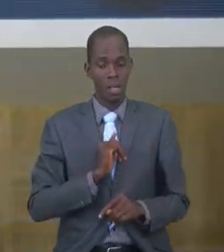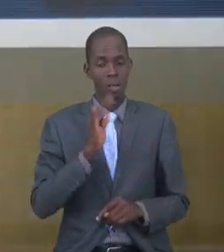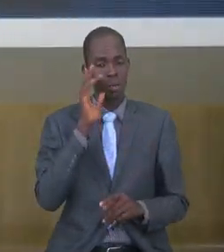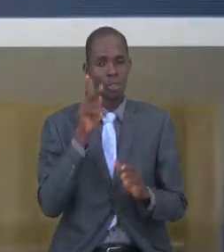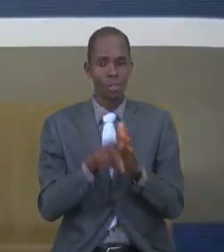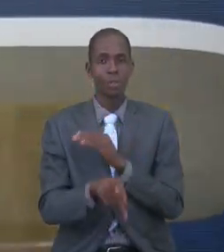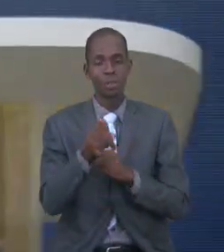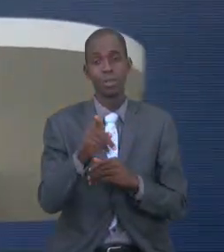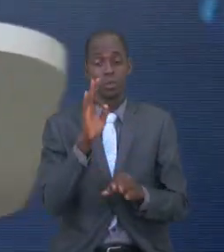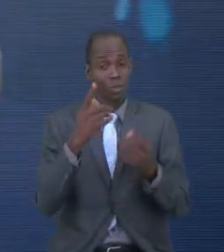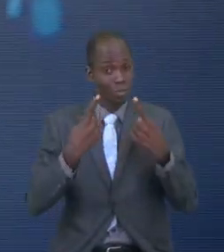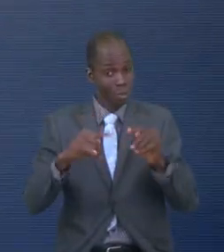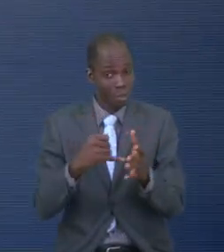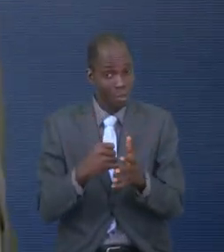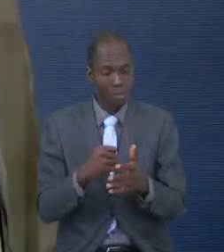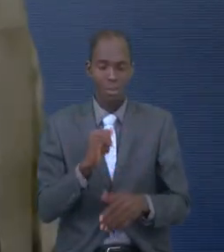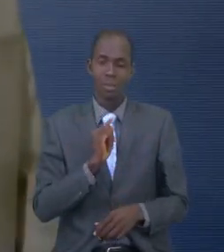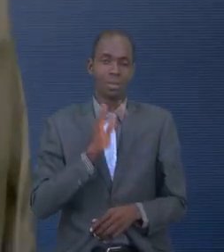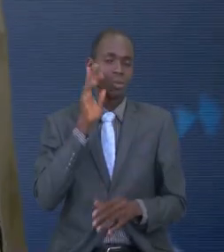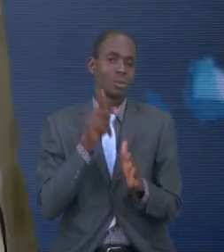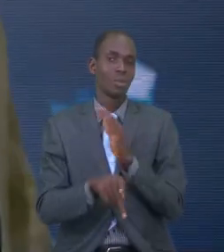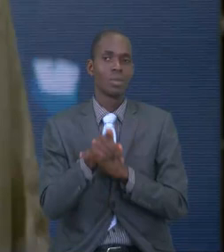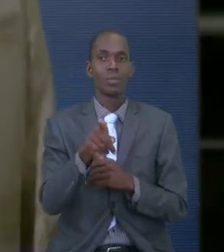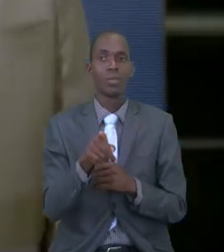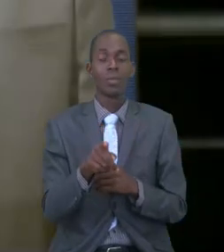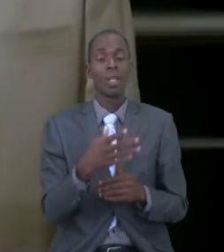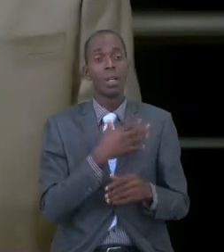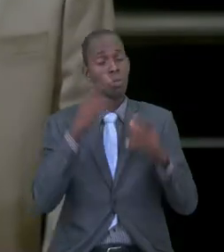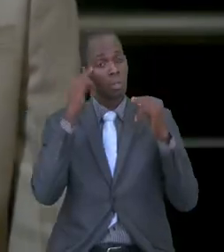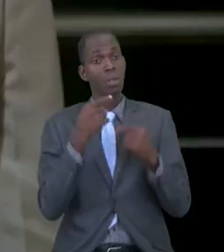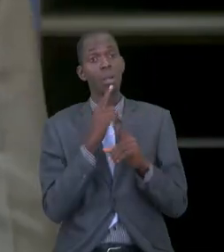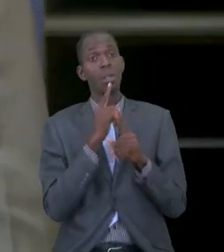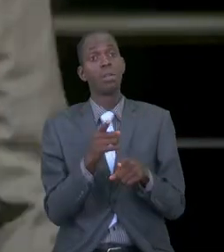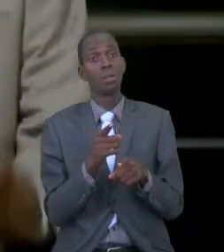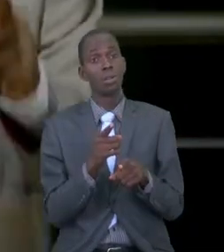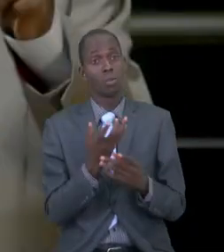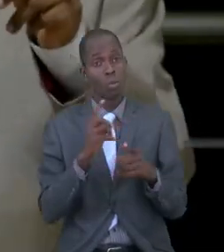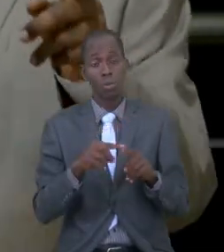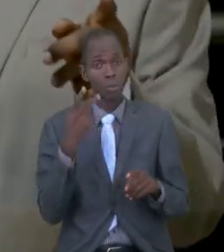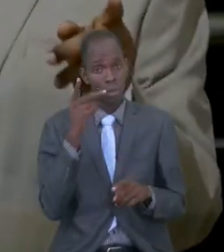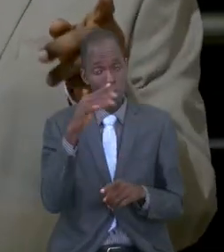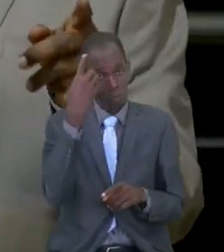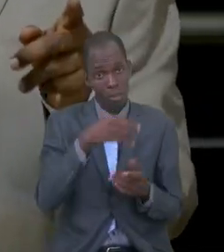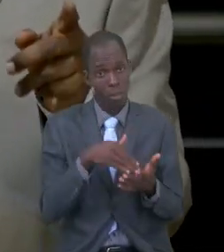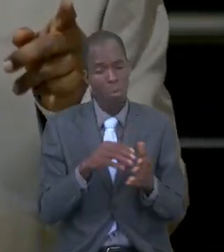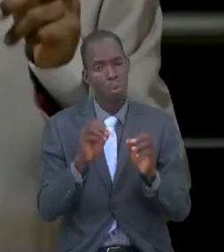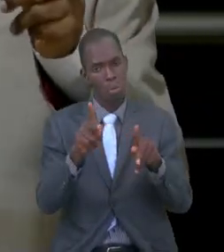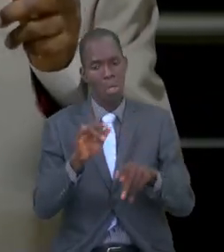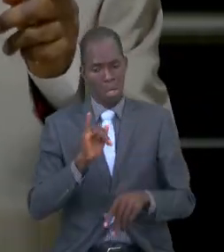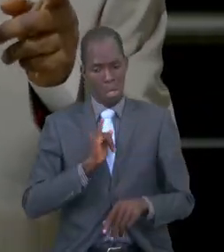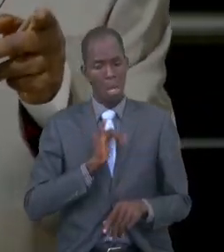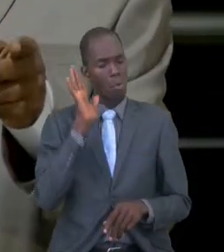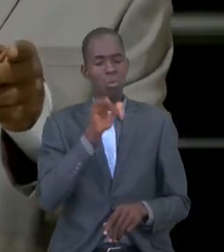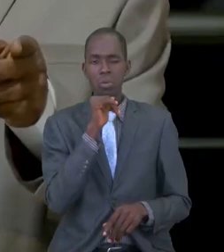And Moses said, not to see your face again. I'll not see your face again. I